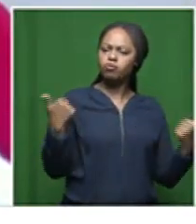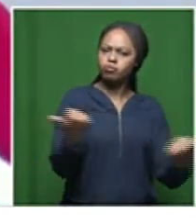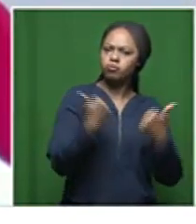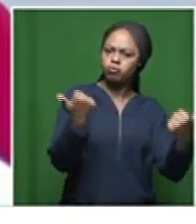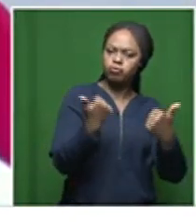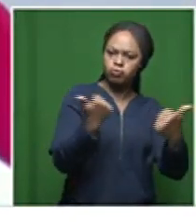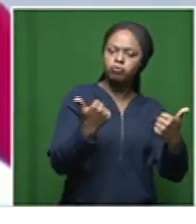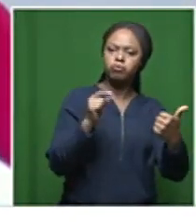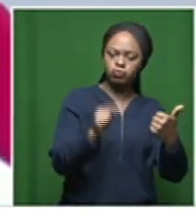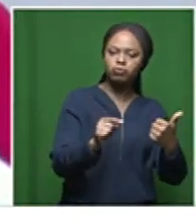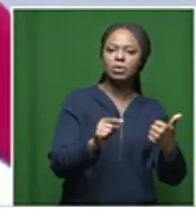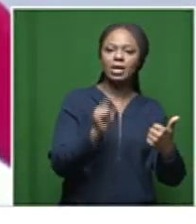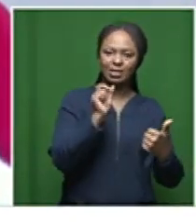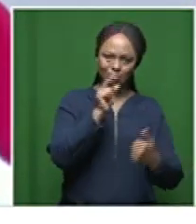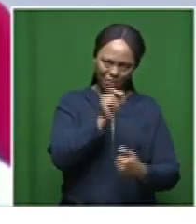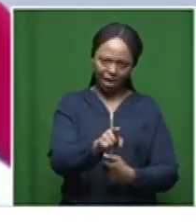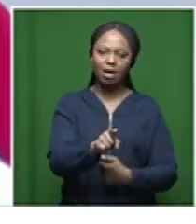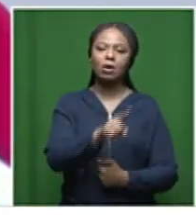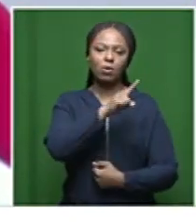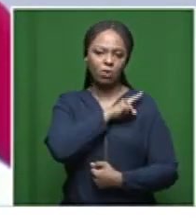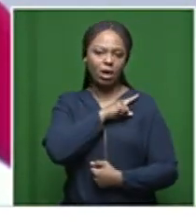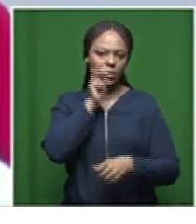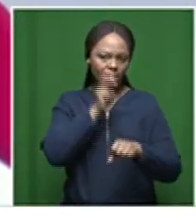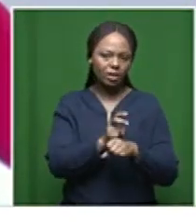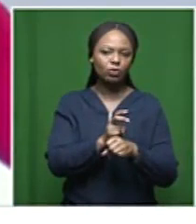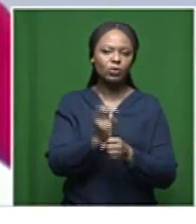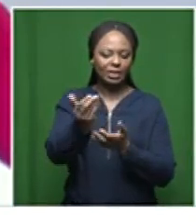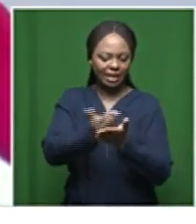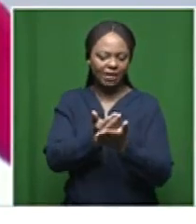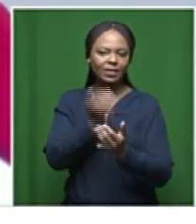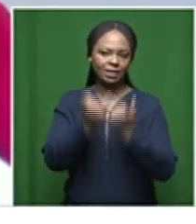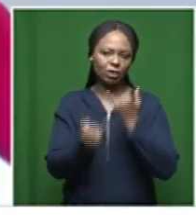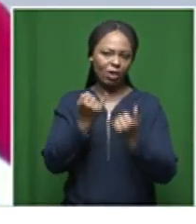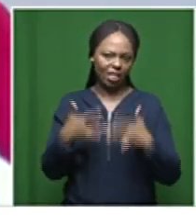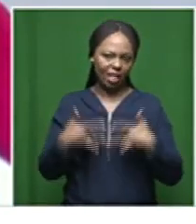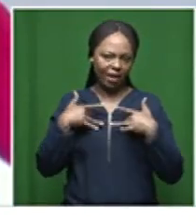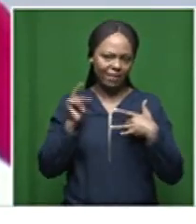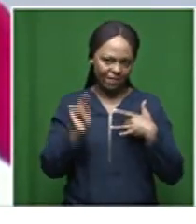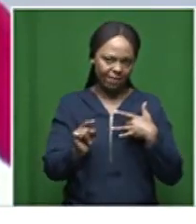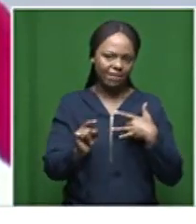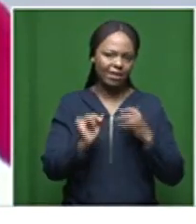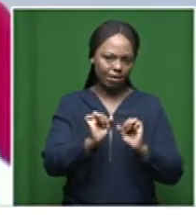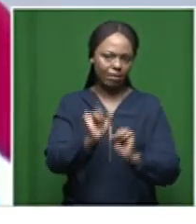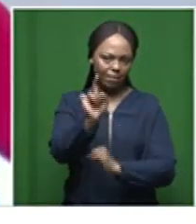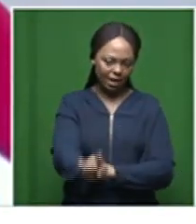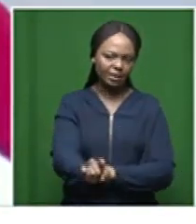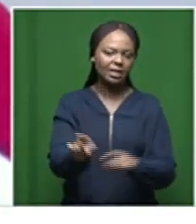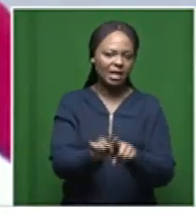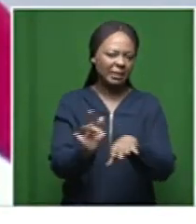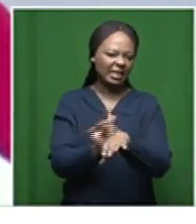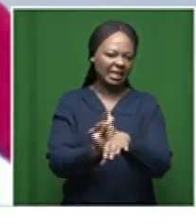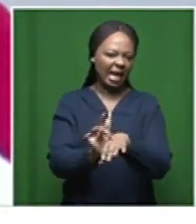for instance, things such as you need to lead a safe sexual lifestyle, etc., often really sensitizes people on